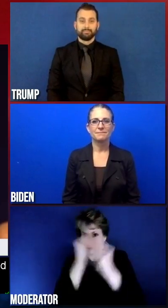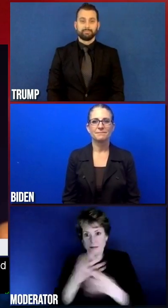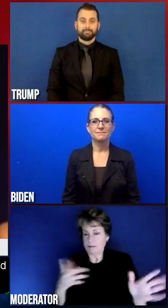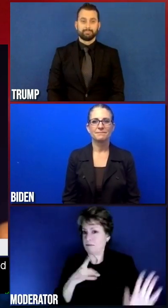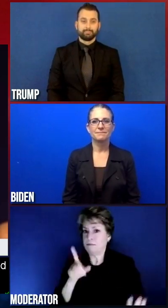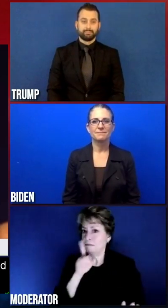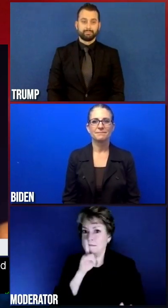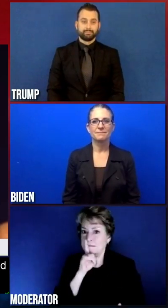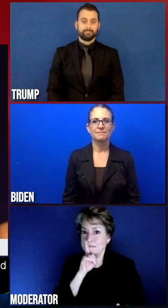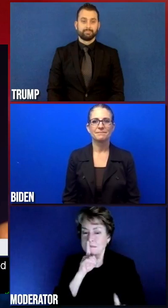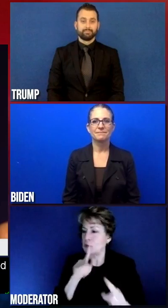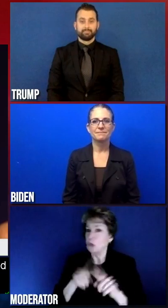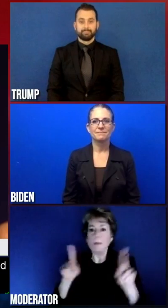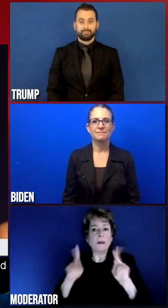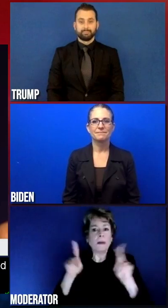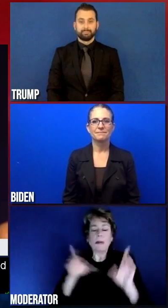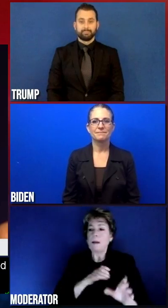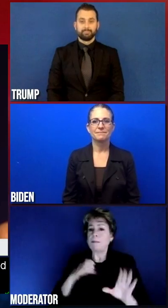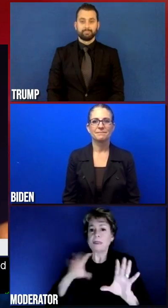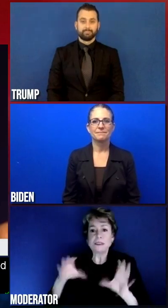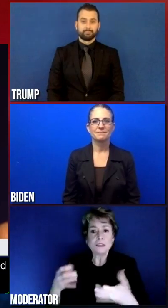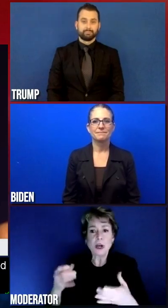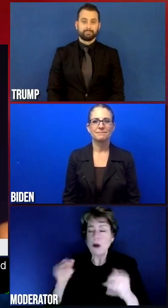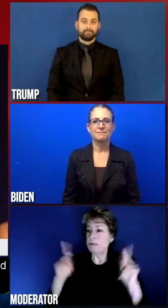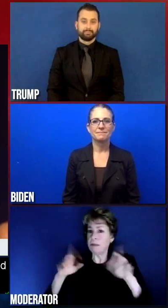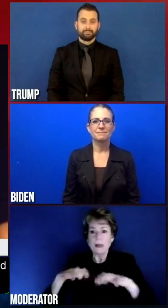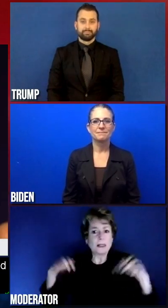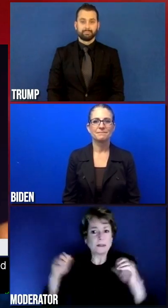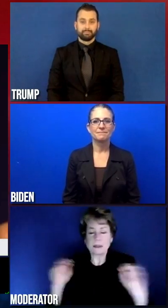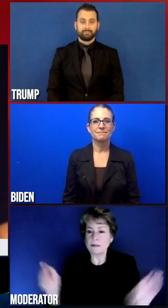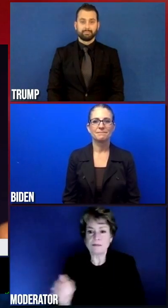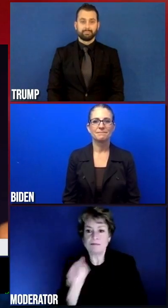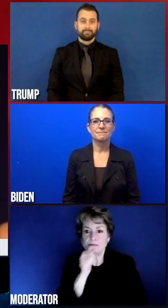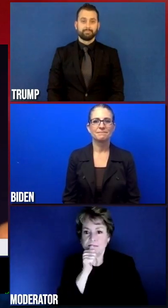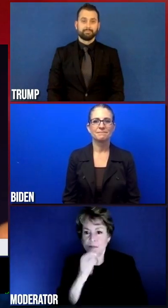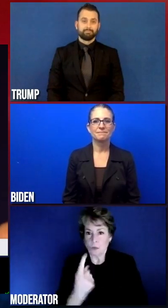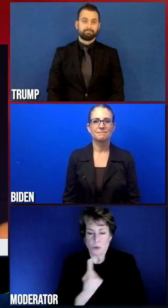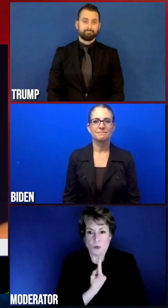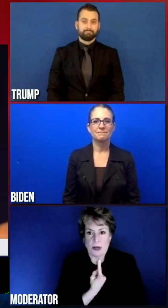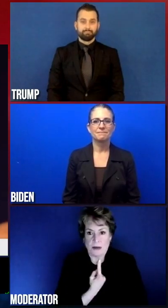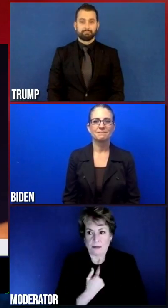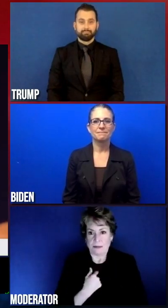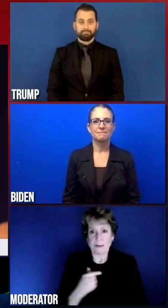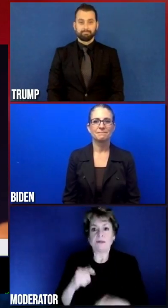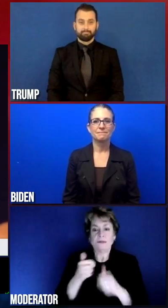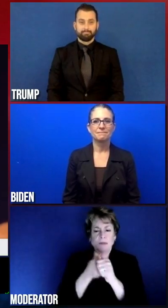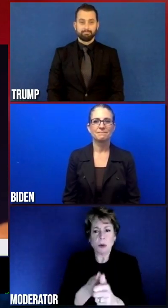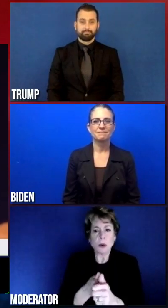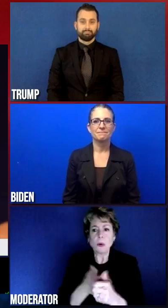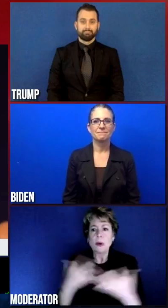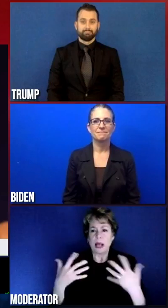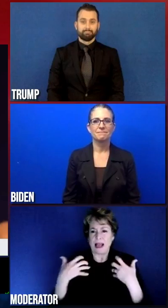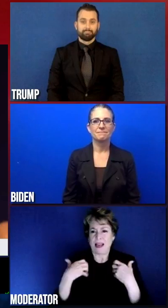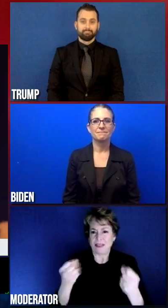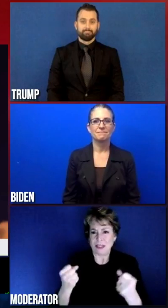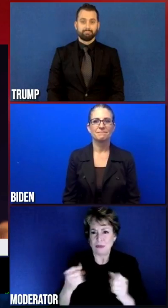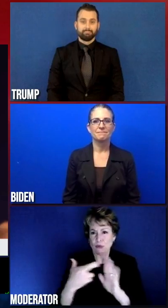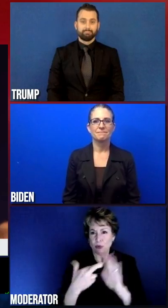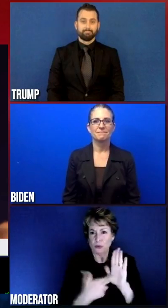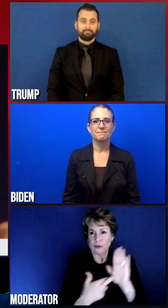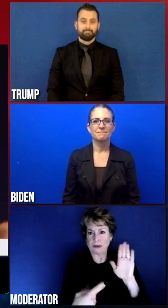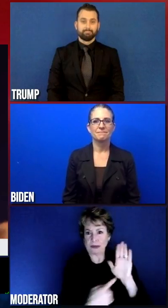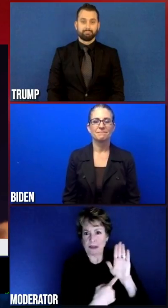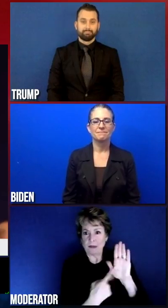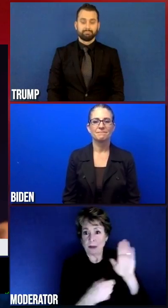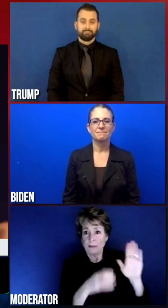debate is being conducted under health and safety protocols designed by the Cleveland Clinic, which is serving as the health security advisor